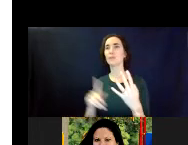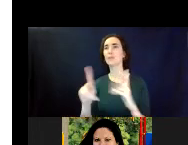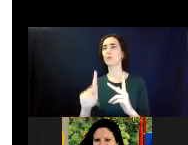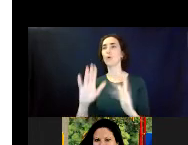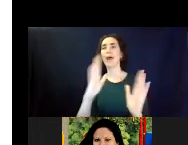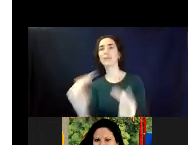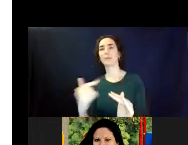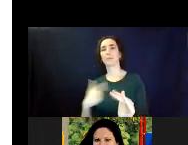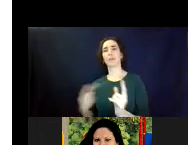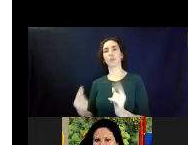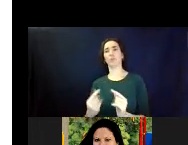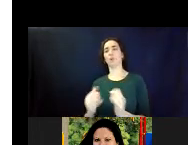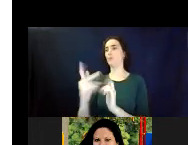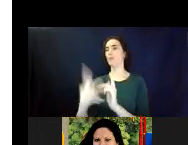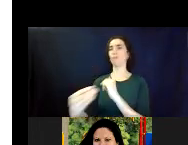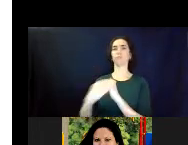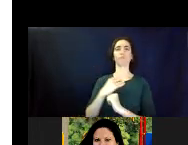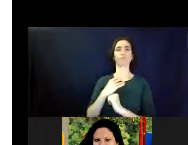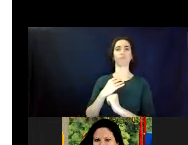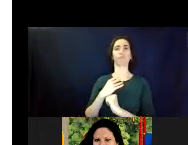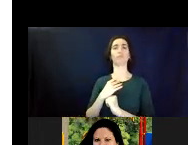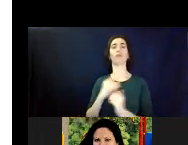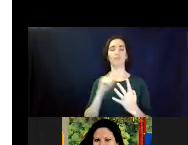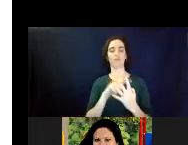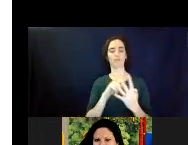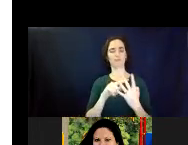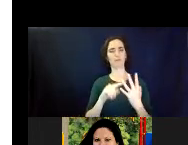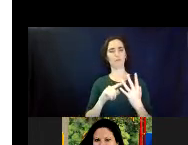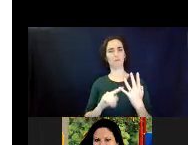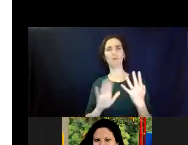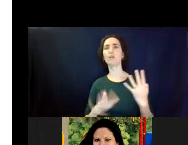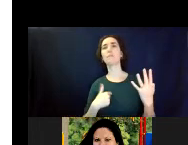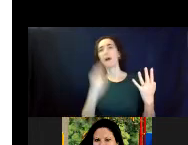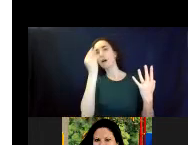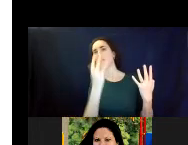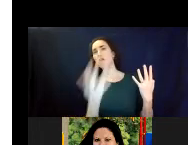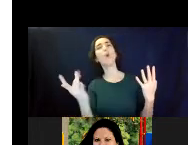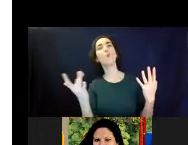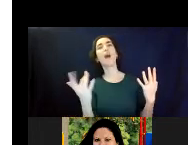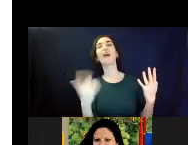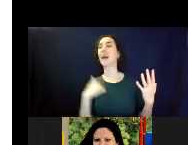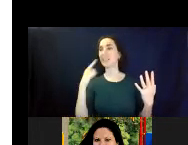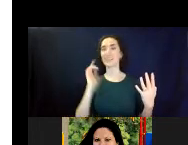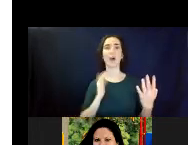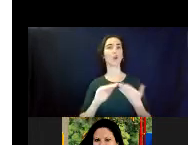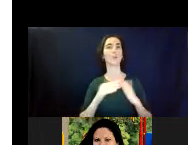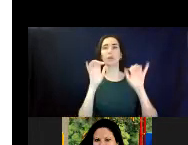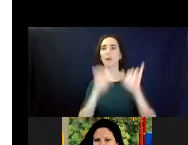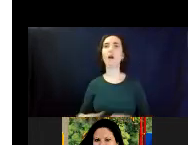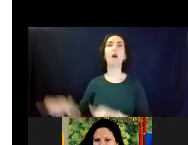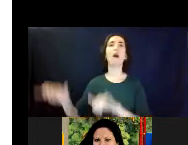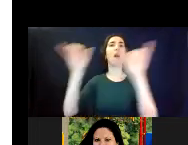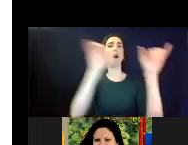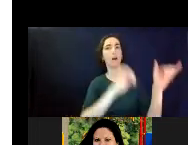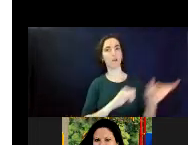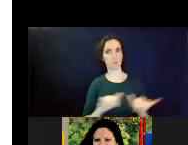other people. I share these experiences because I think they're common within our community. When we